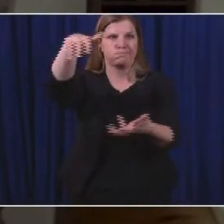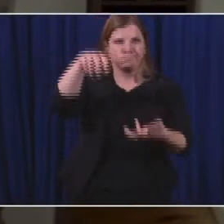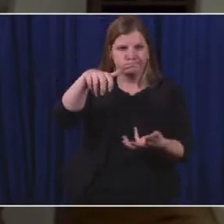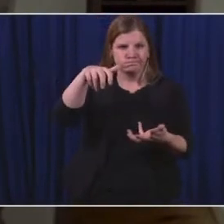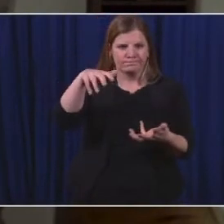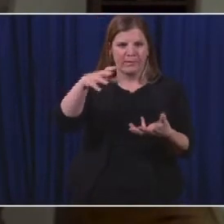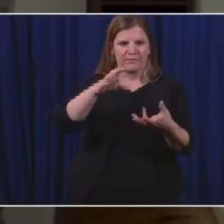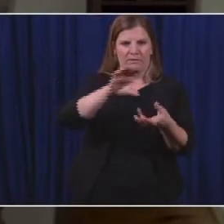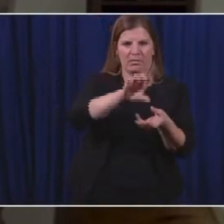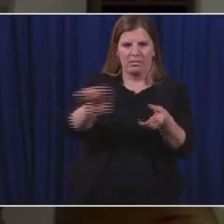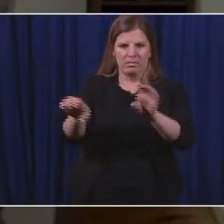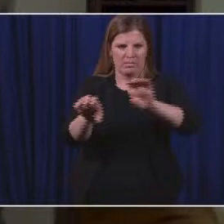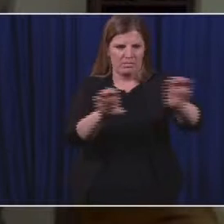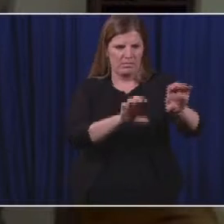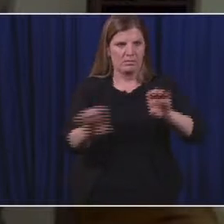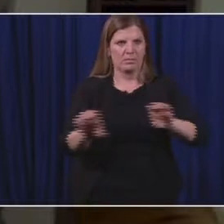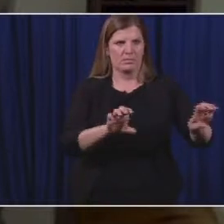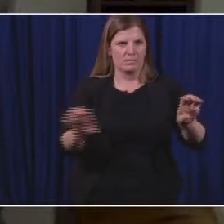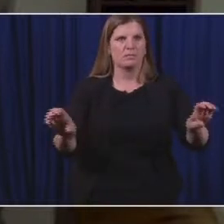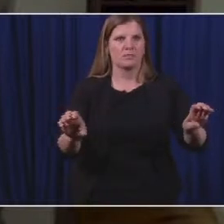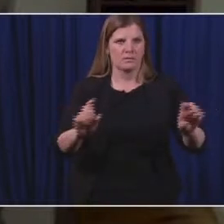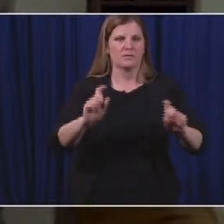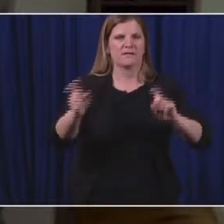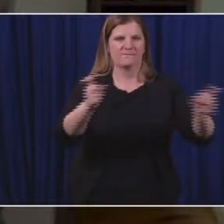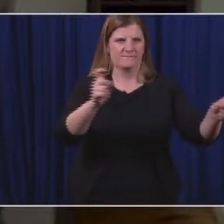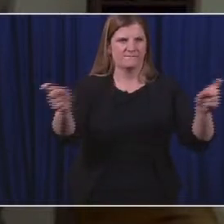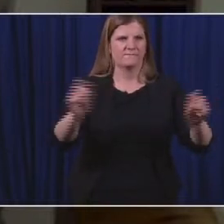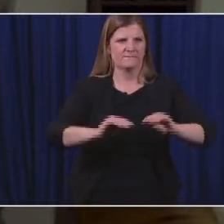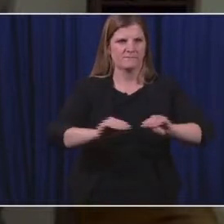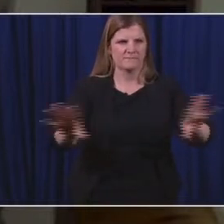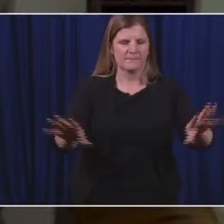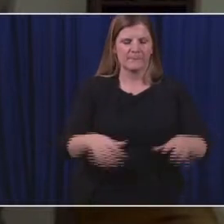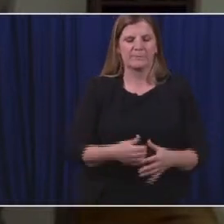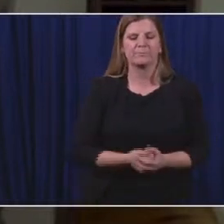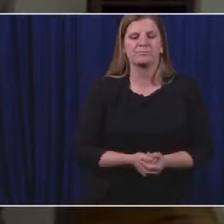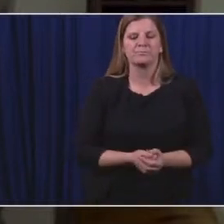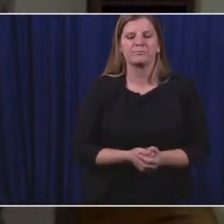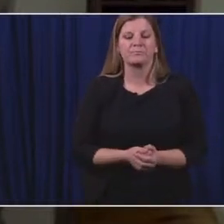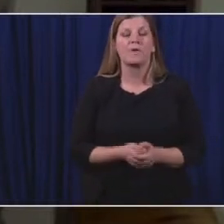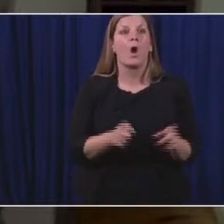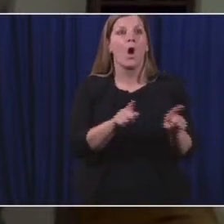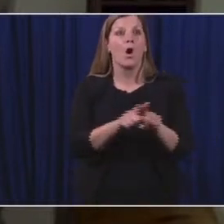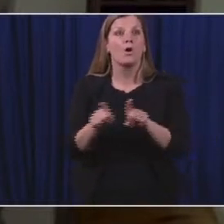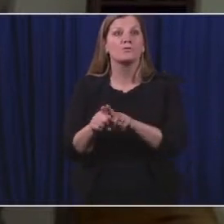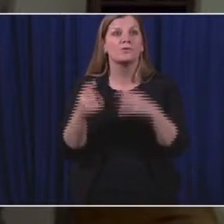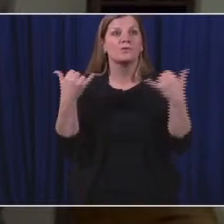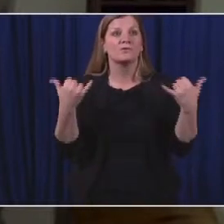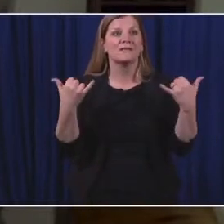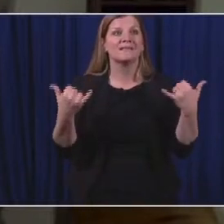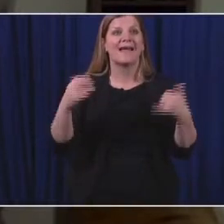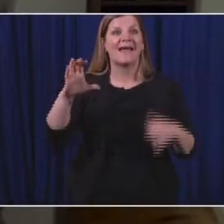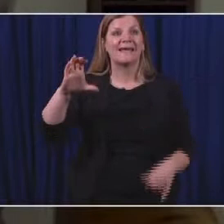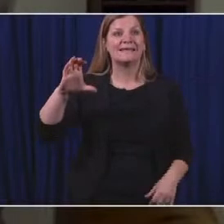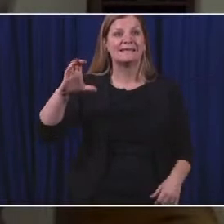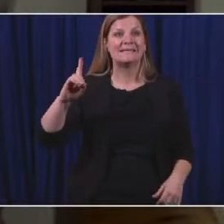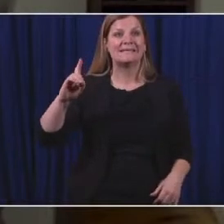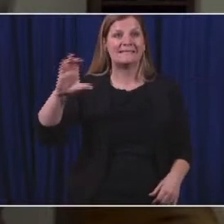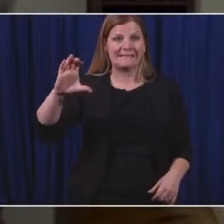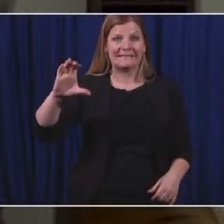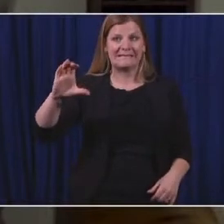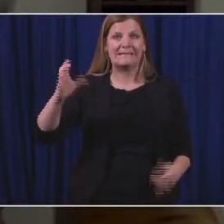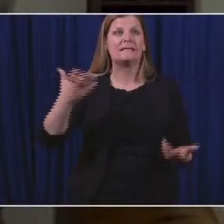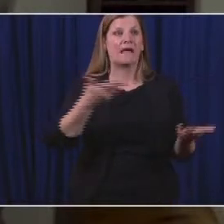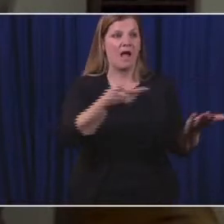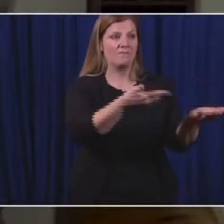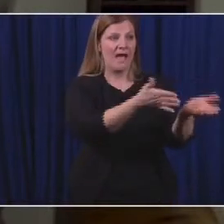I'm also pleased to announce today that the CDC has invited Ohio to participate in an